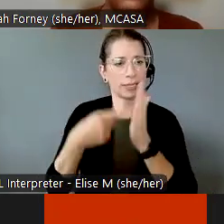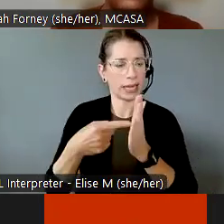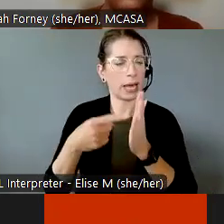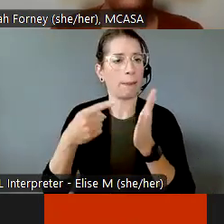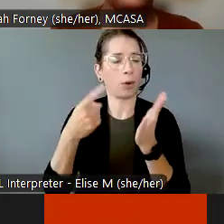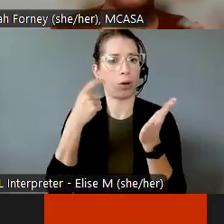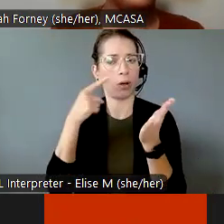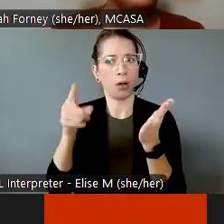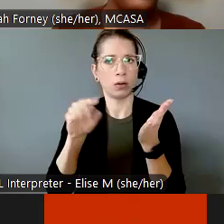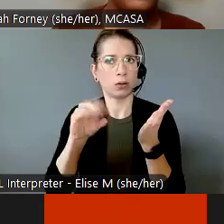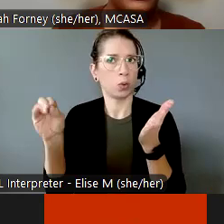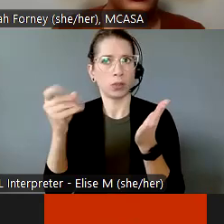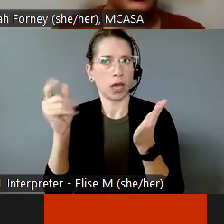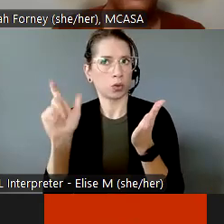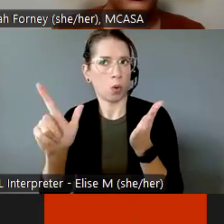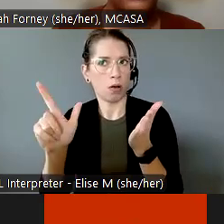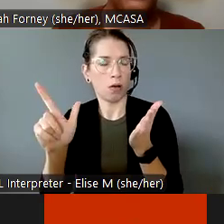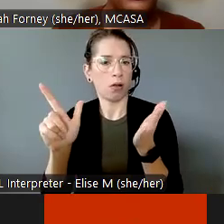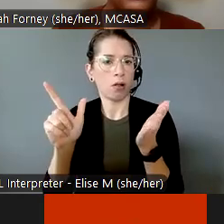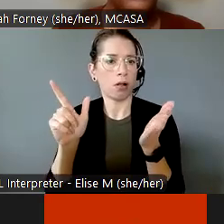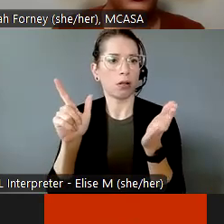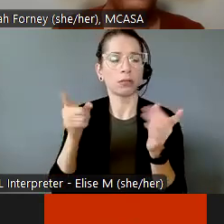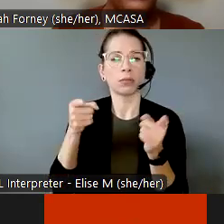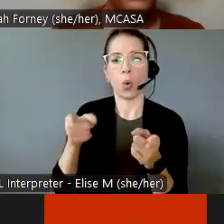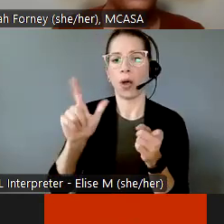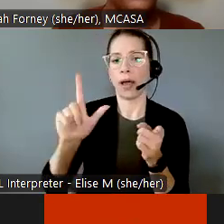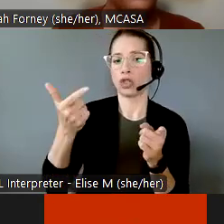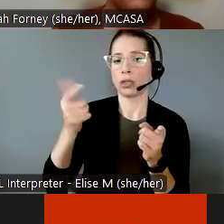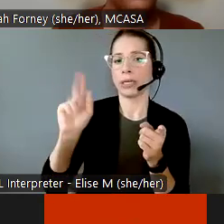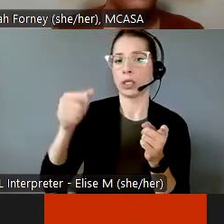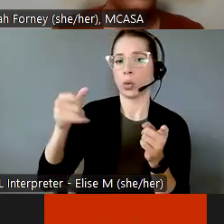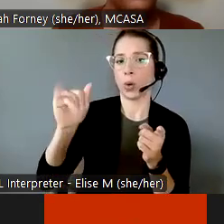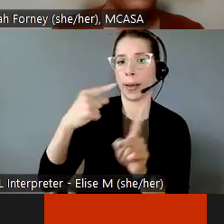hypersexualization or the invisibility of LGBTQI+,